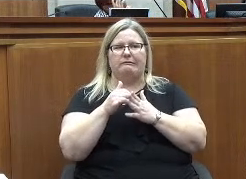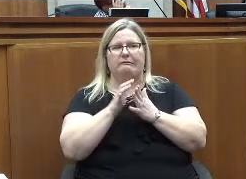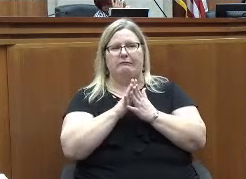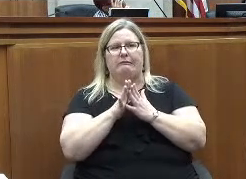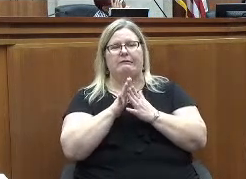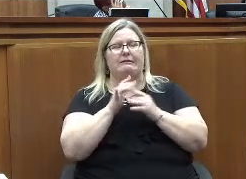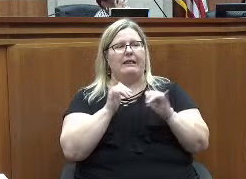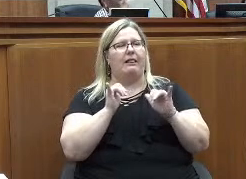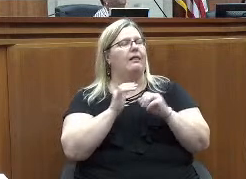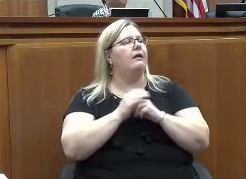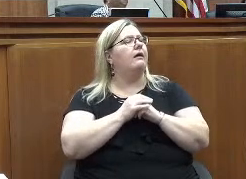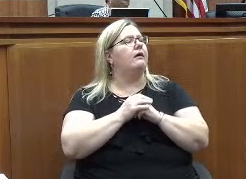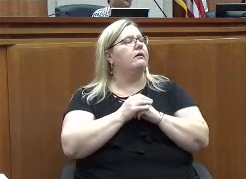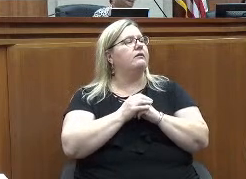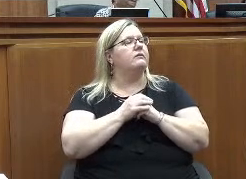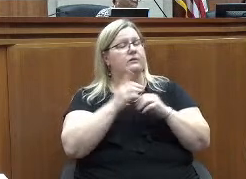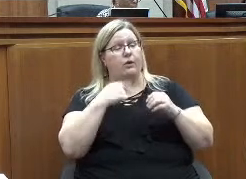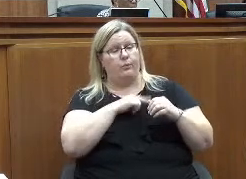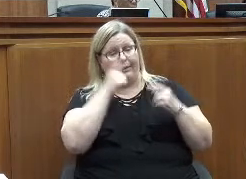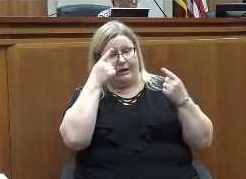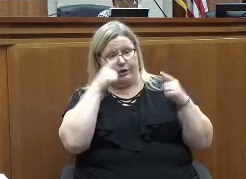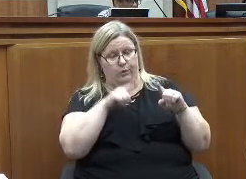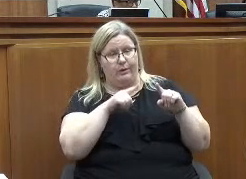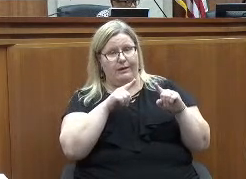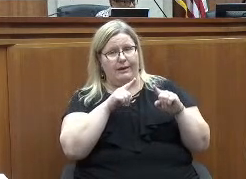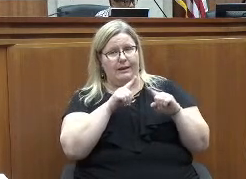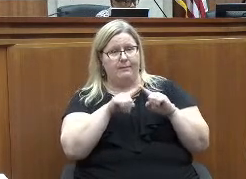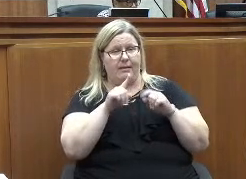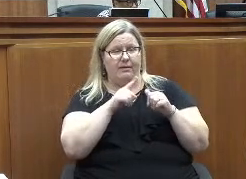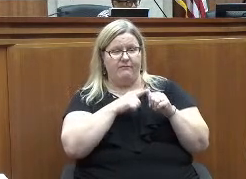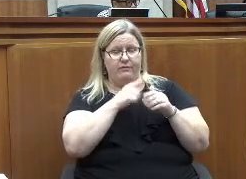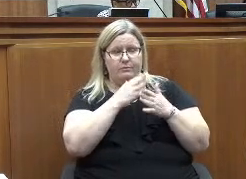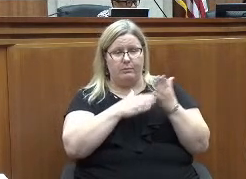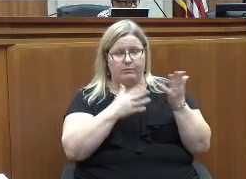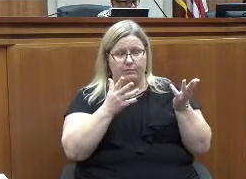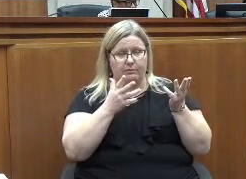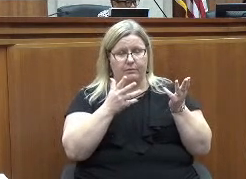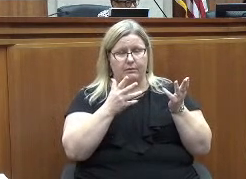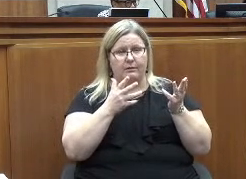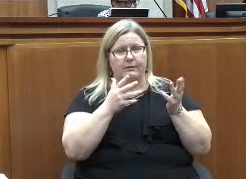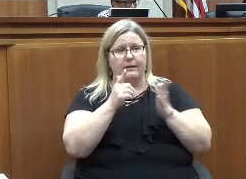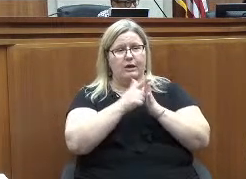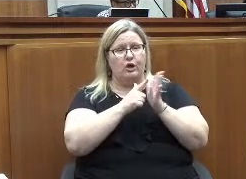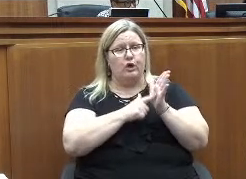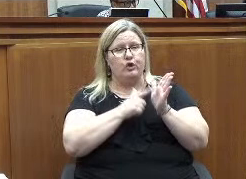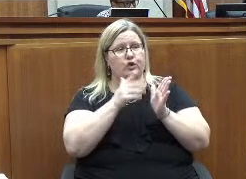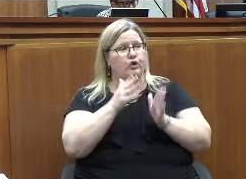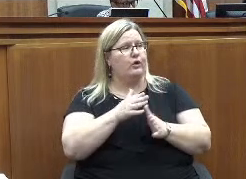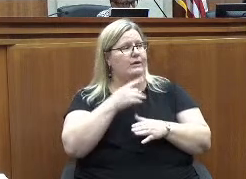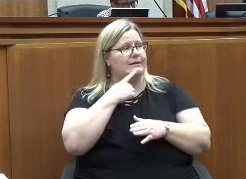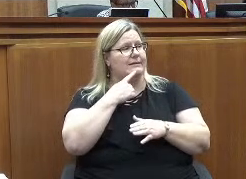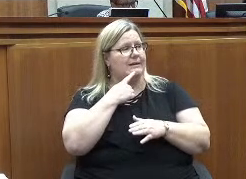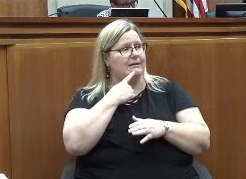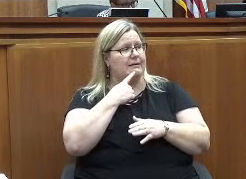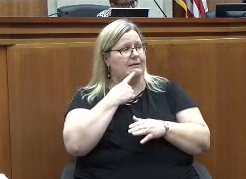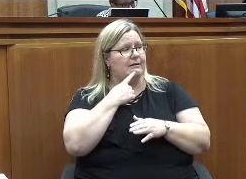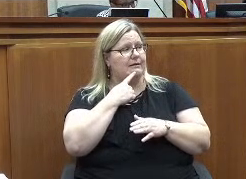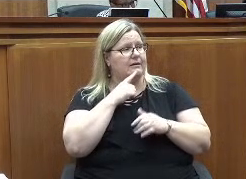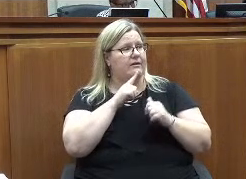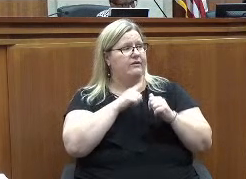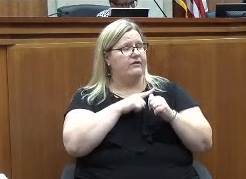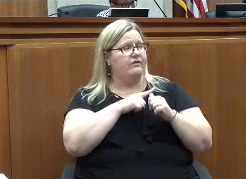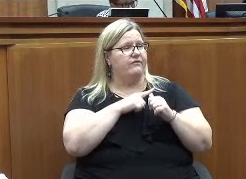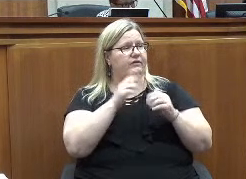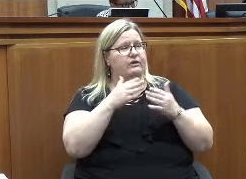we really agree with everything. The first part is our attorney just mentioned. The first motion